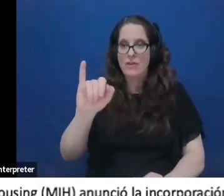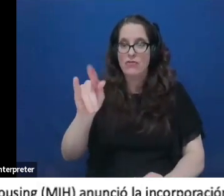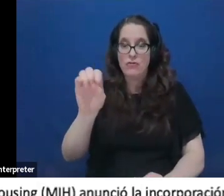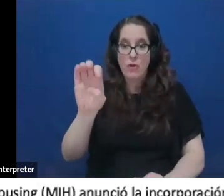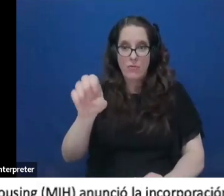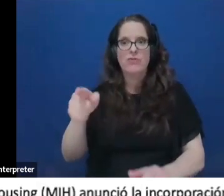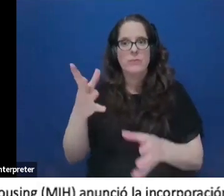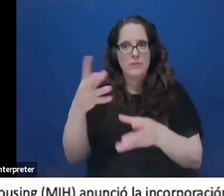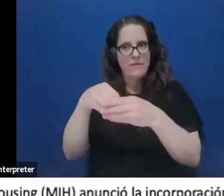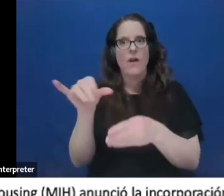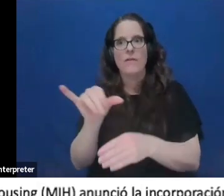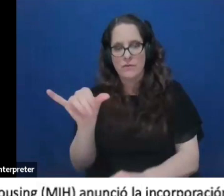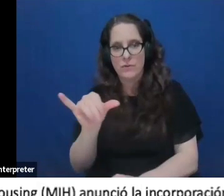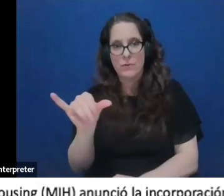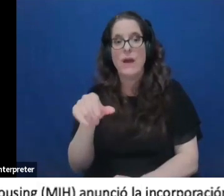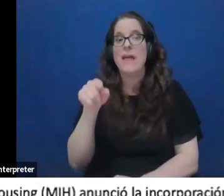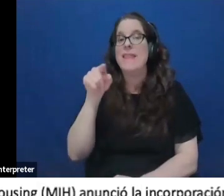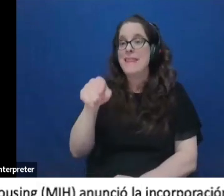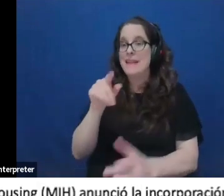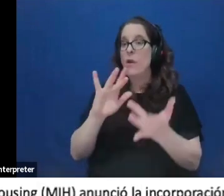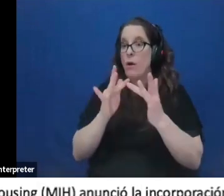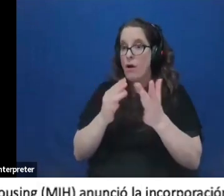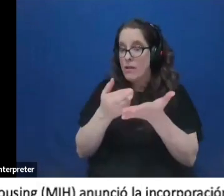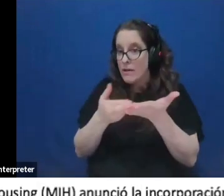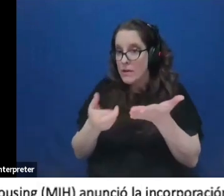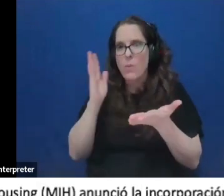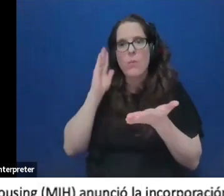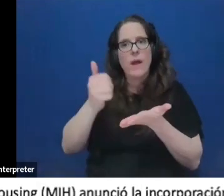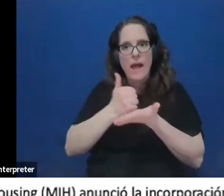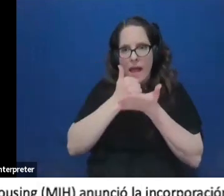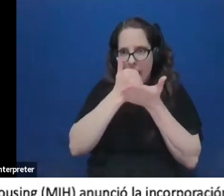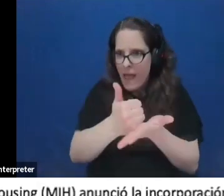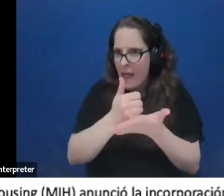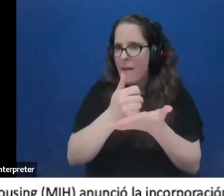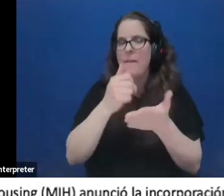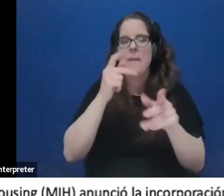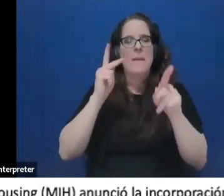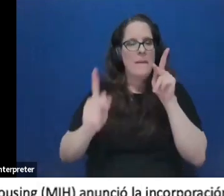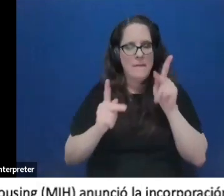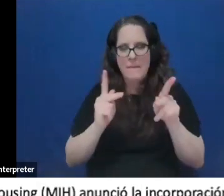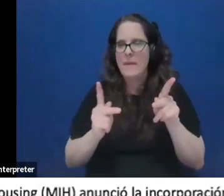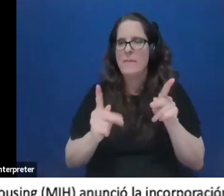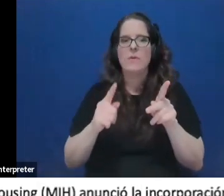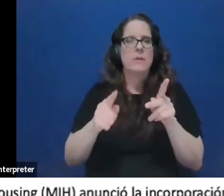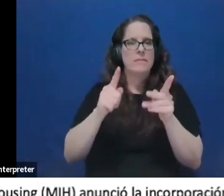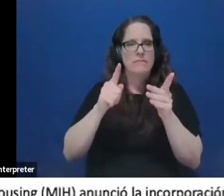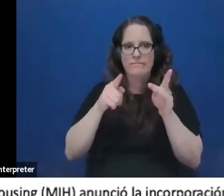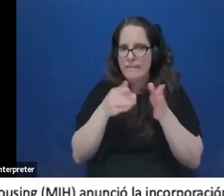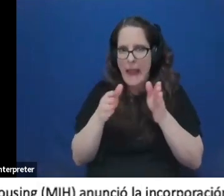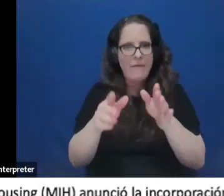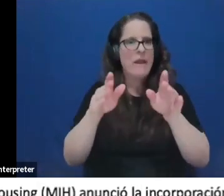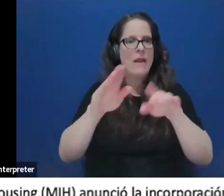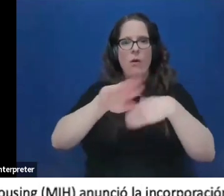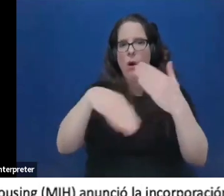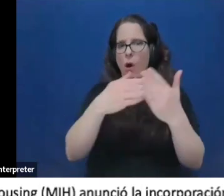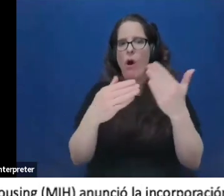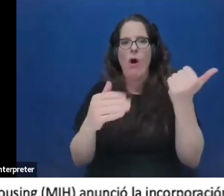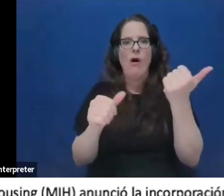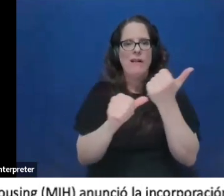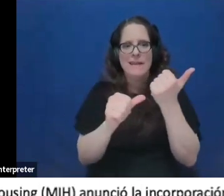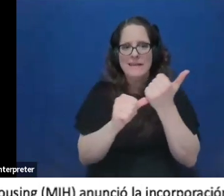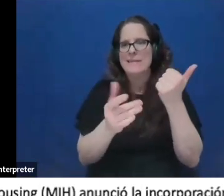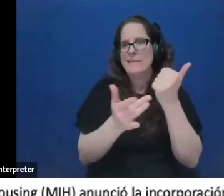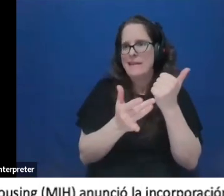them navigate the world of assistive technology and services in the state. And these services go well beyond MIH's